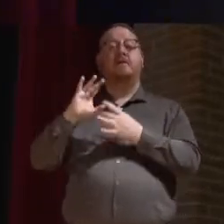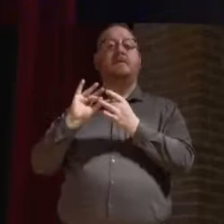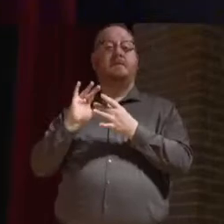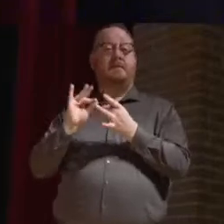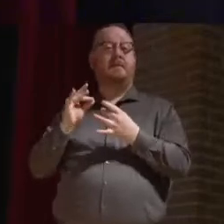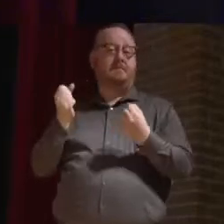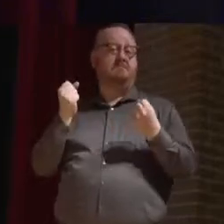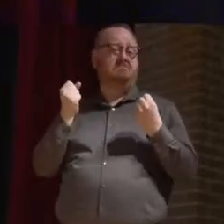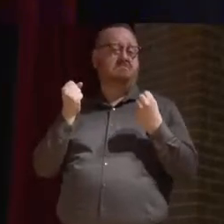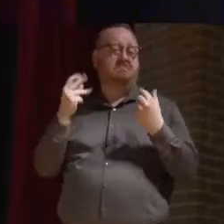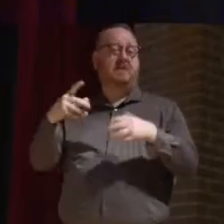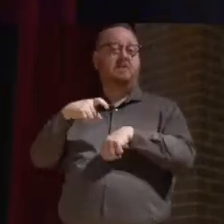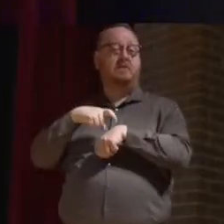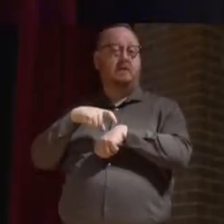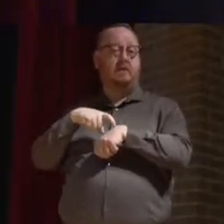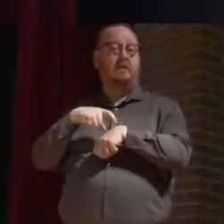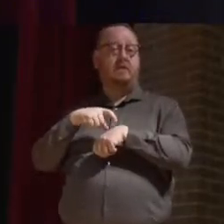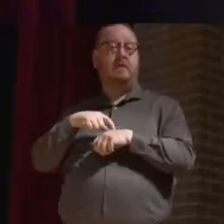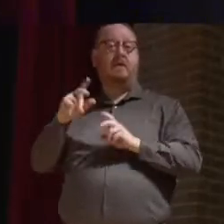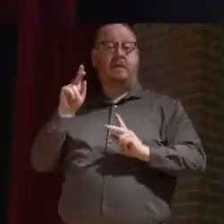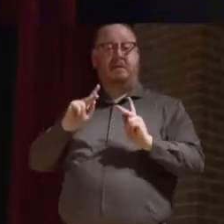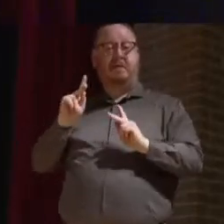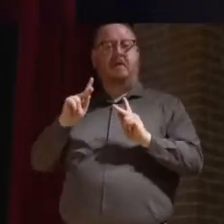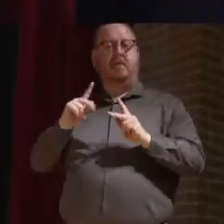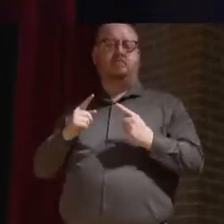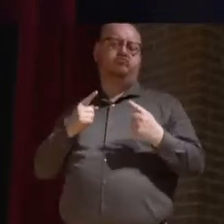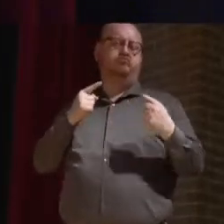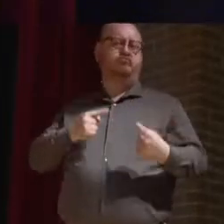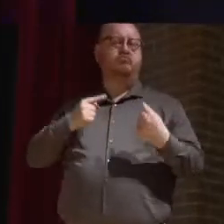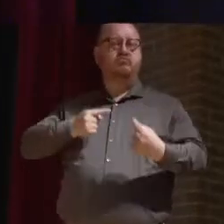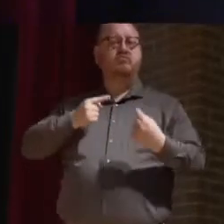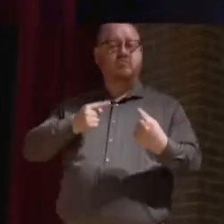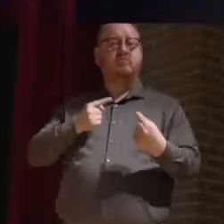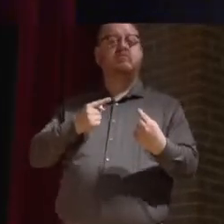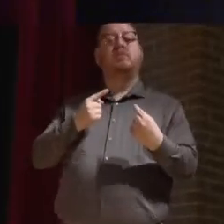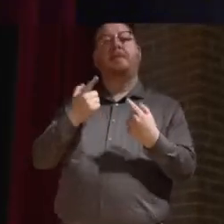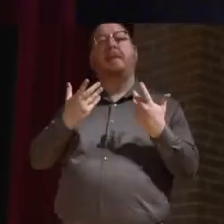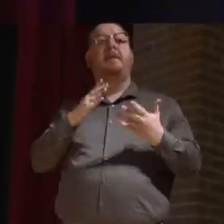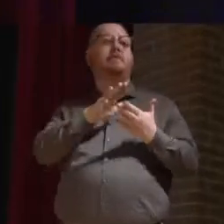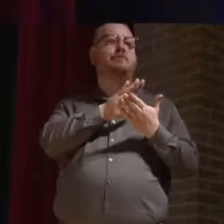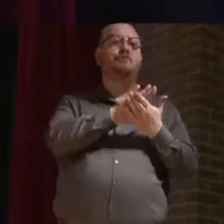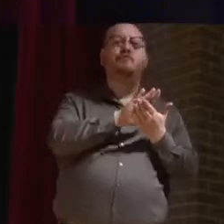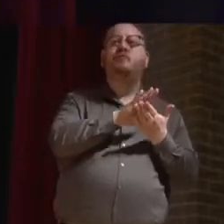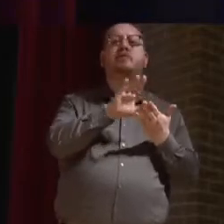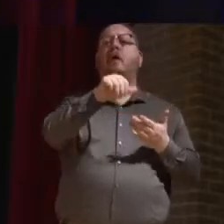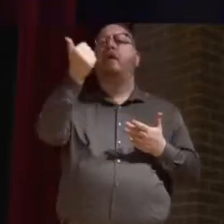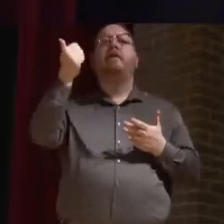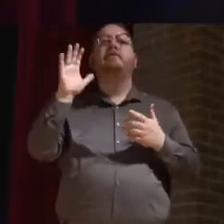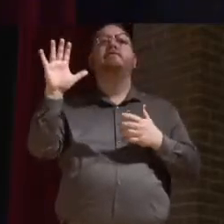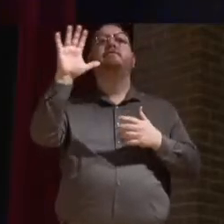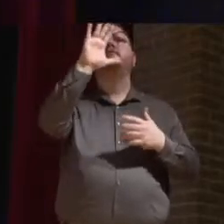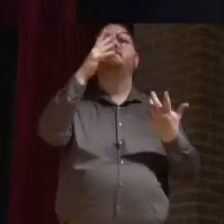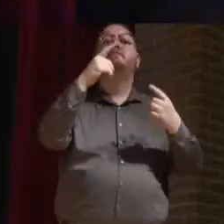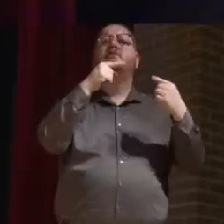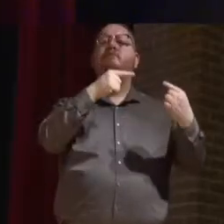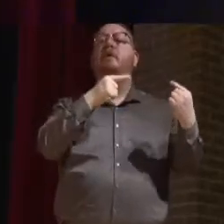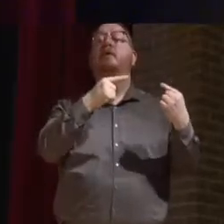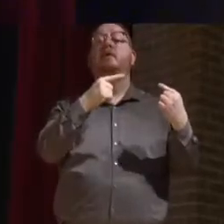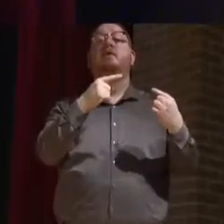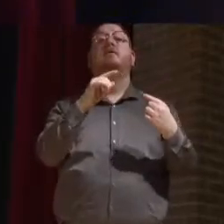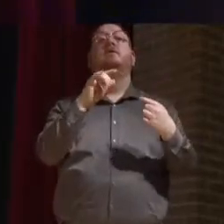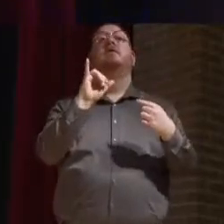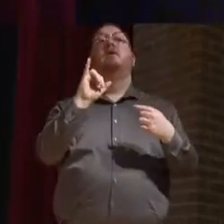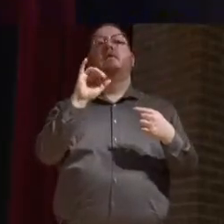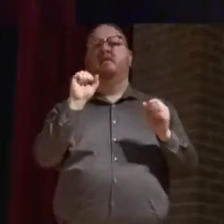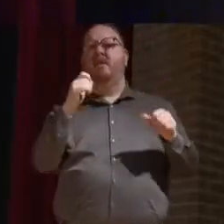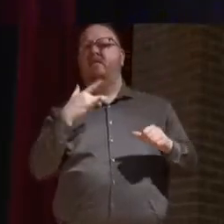that many times those who have maybe struggled in school or in another area of their life have the ability to